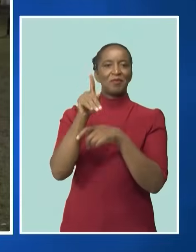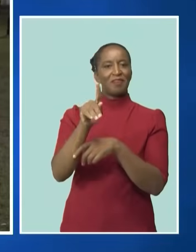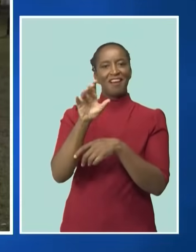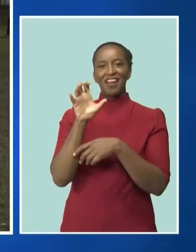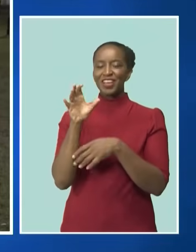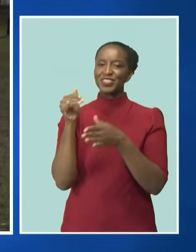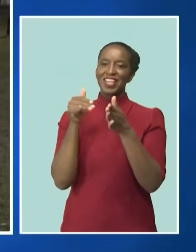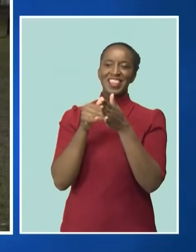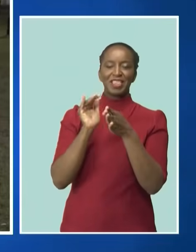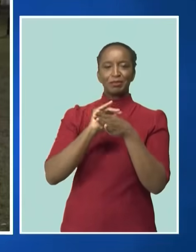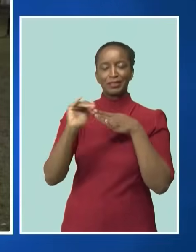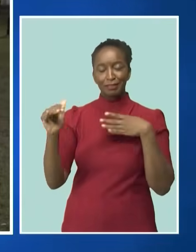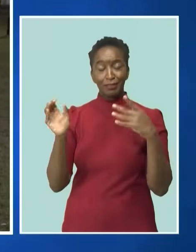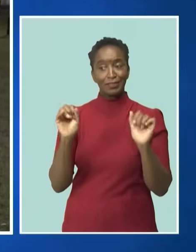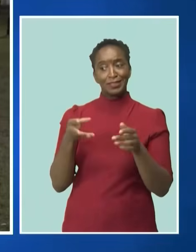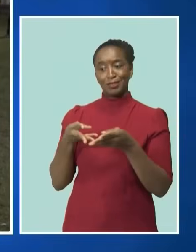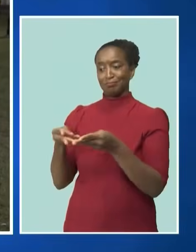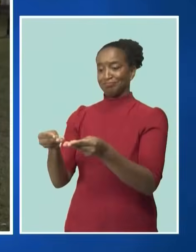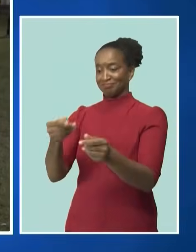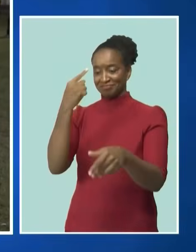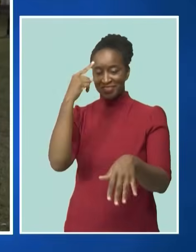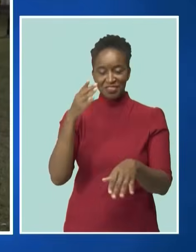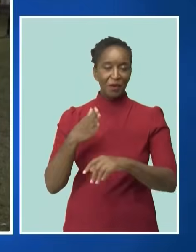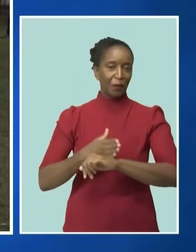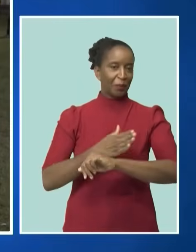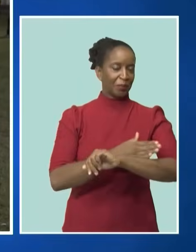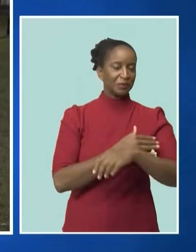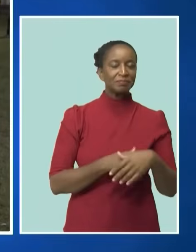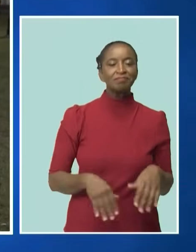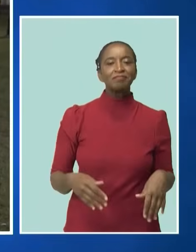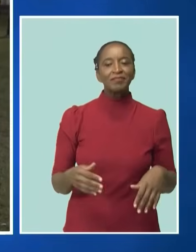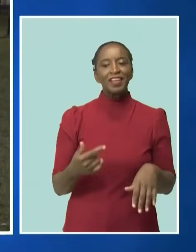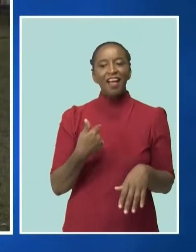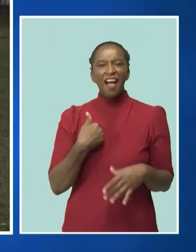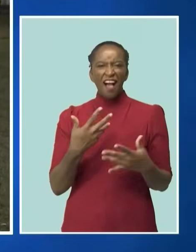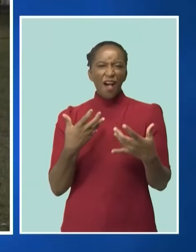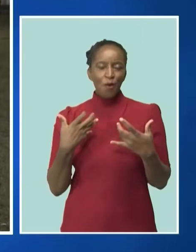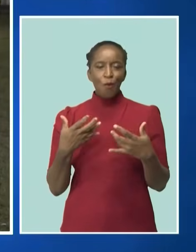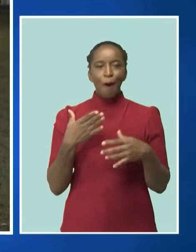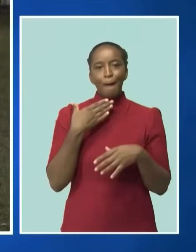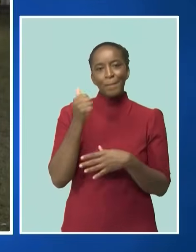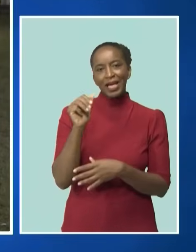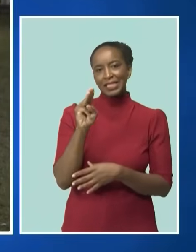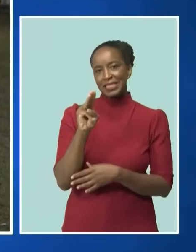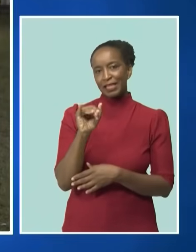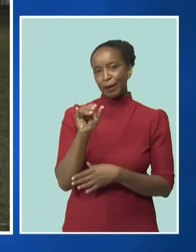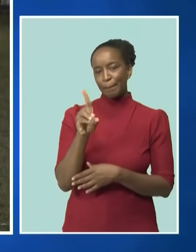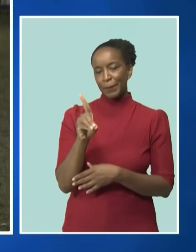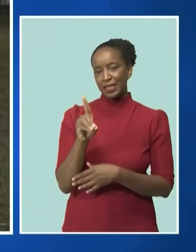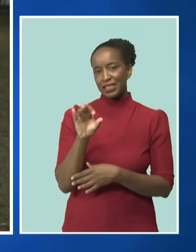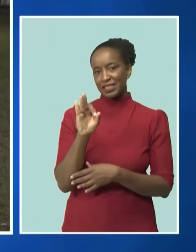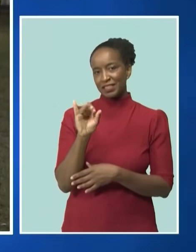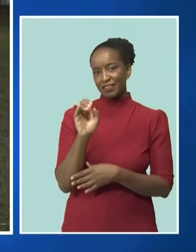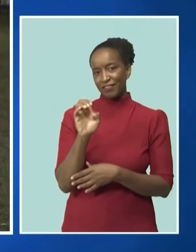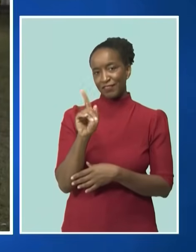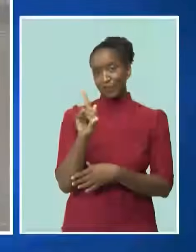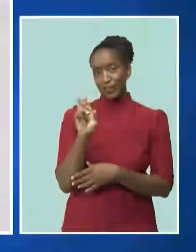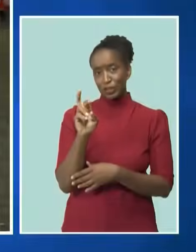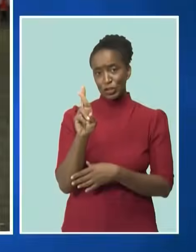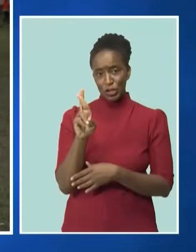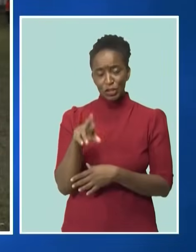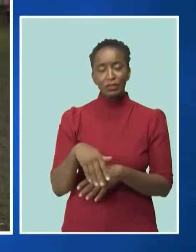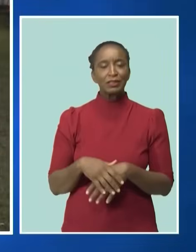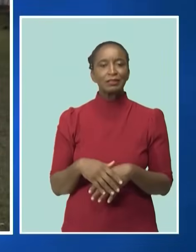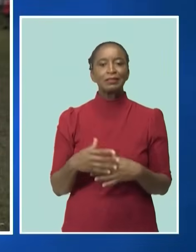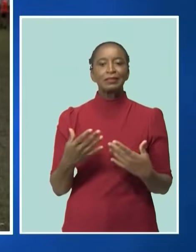imagine what we could do with it. And individually, I would honestly like to win best midfielder this year and play the tournament. That would be good. To